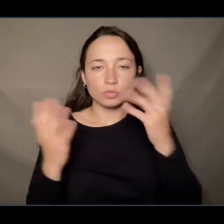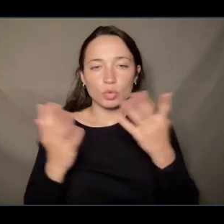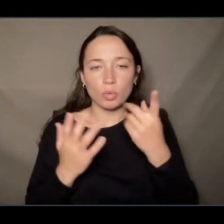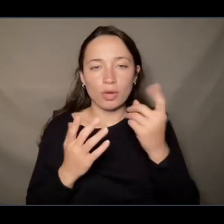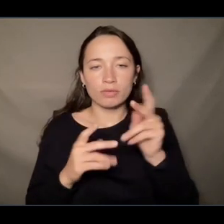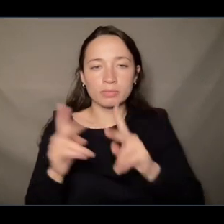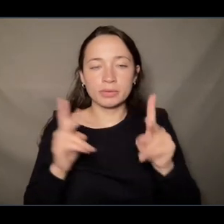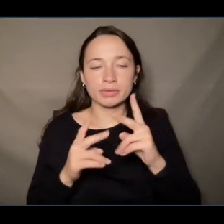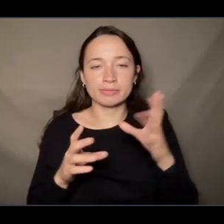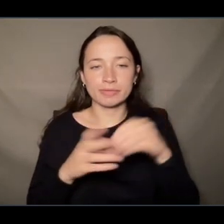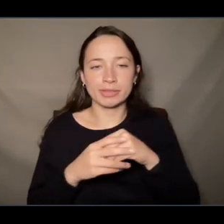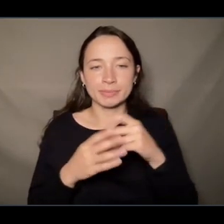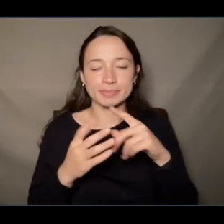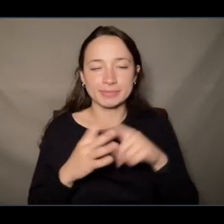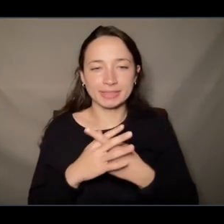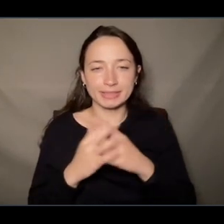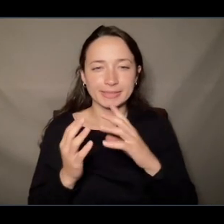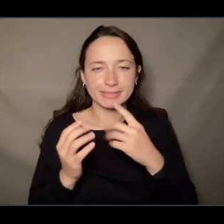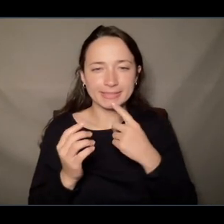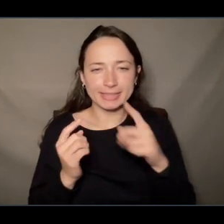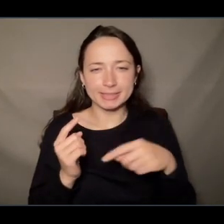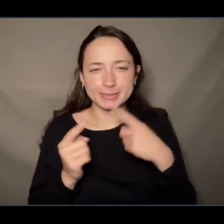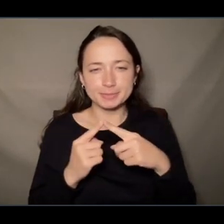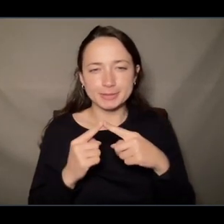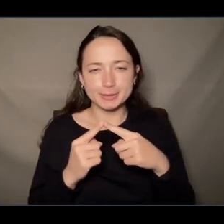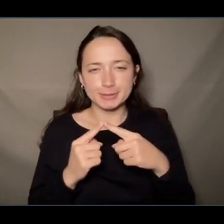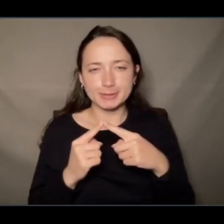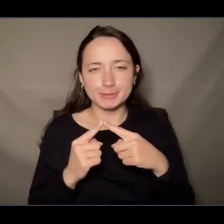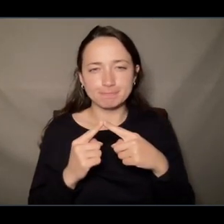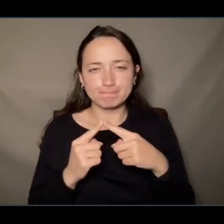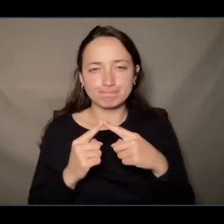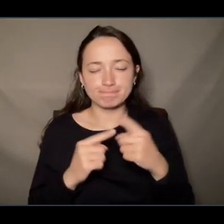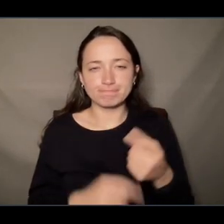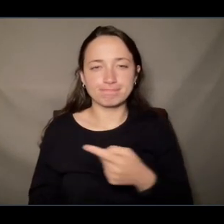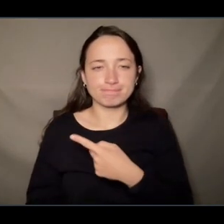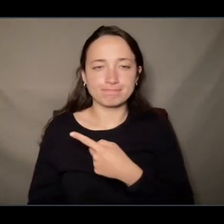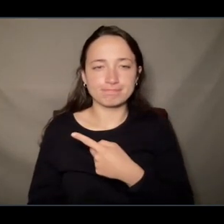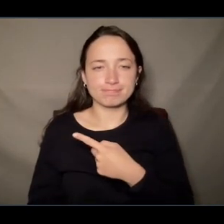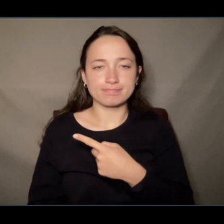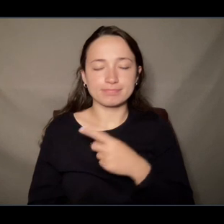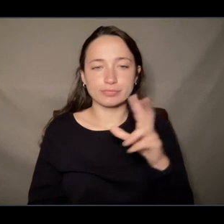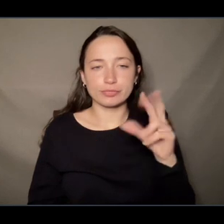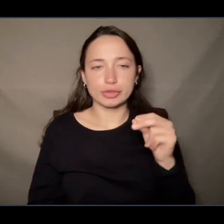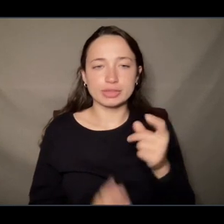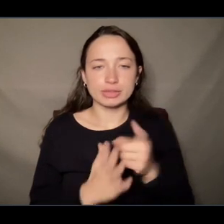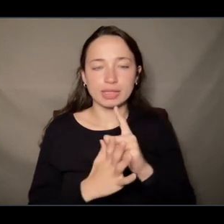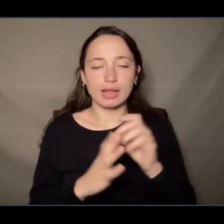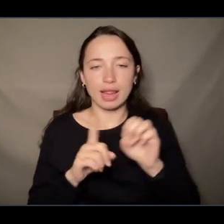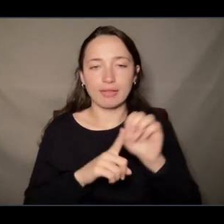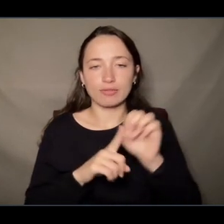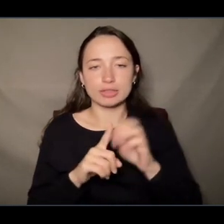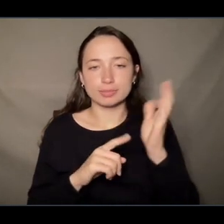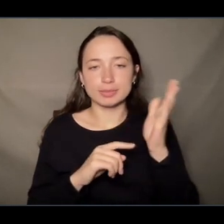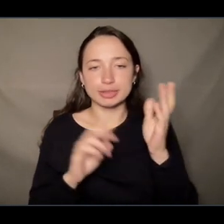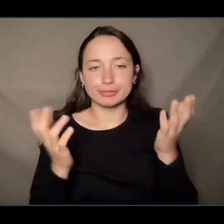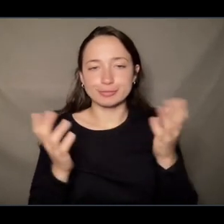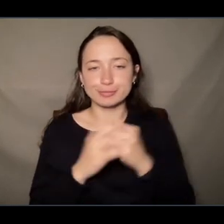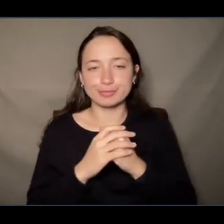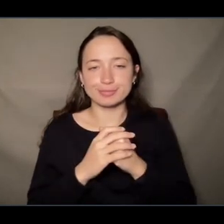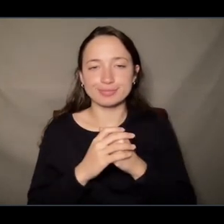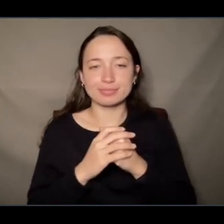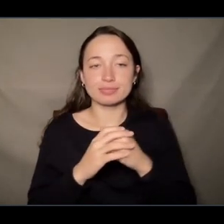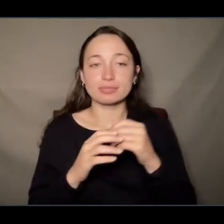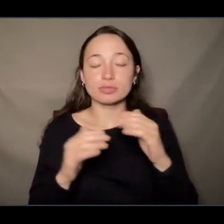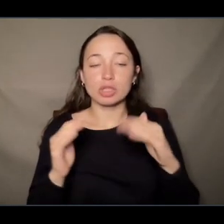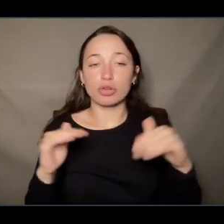what one of the people involved in the beginning said about this. This is my 32nd elevator speech.